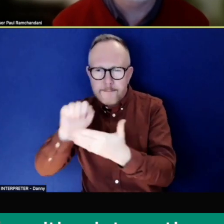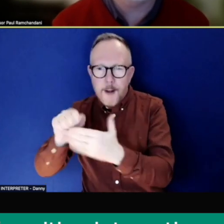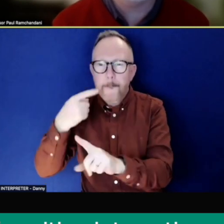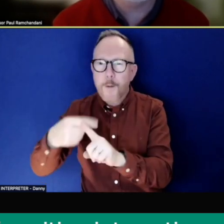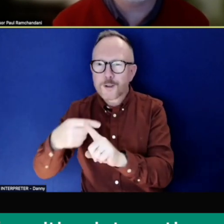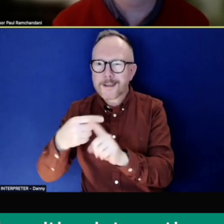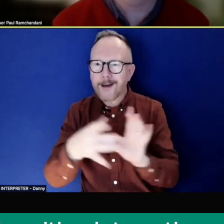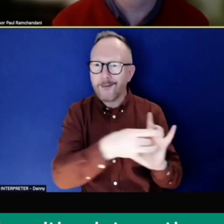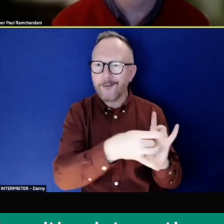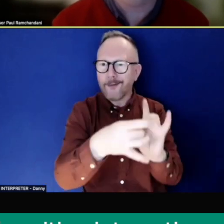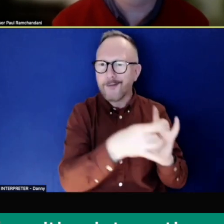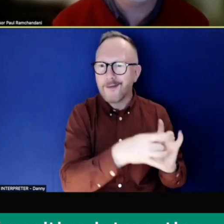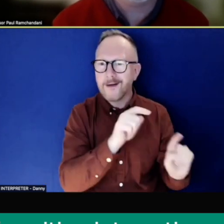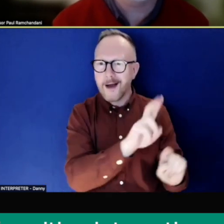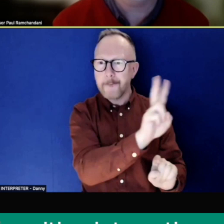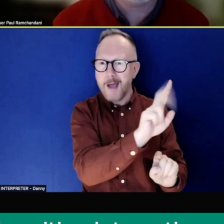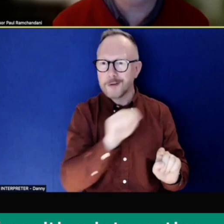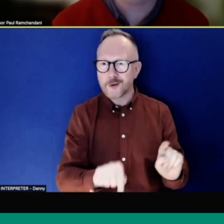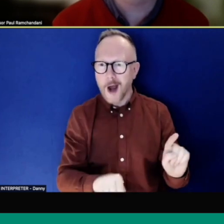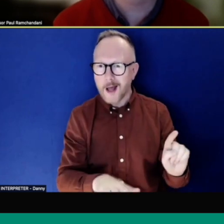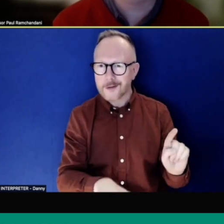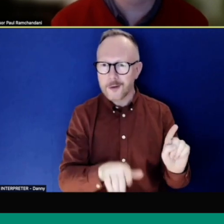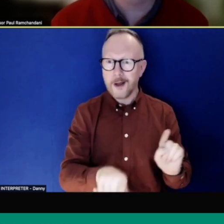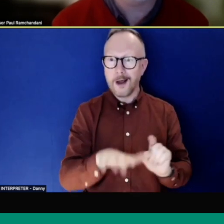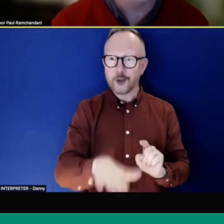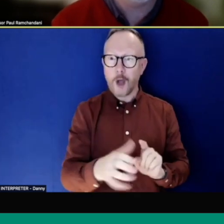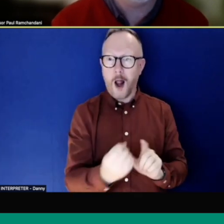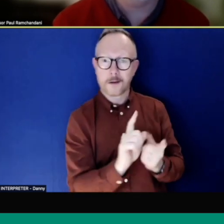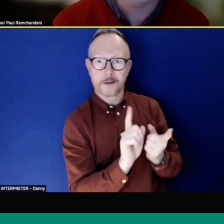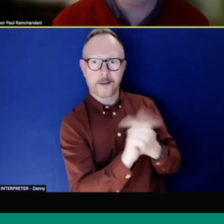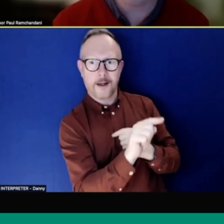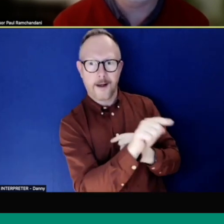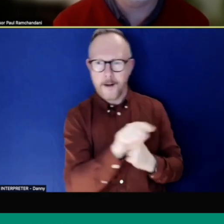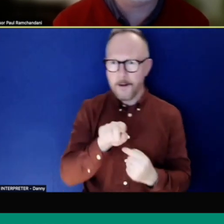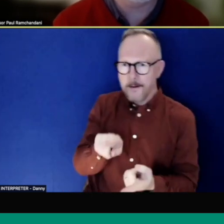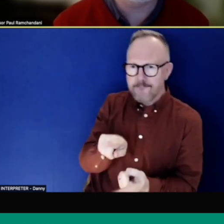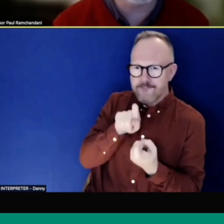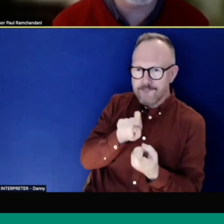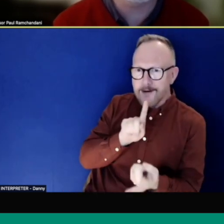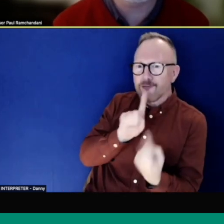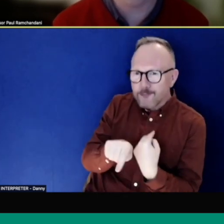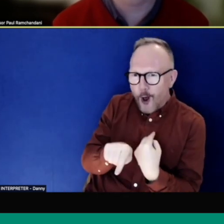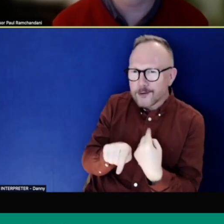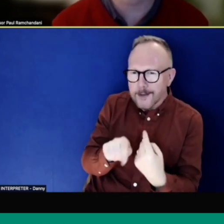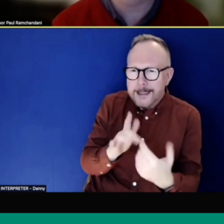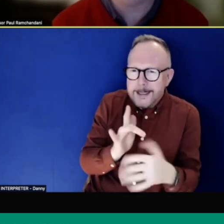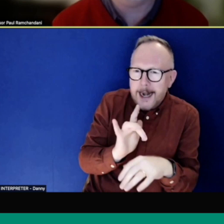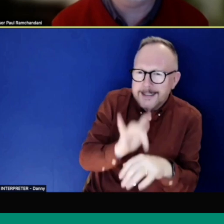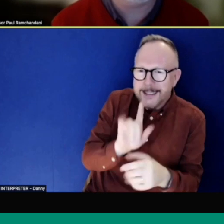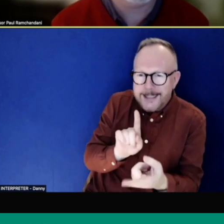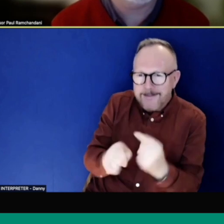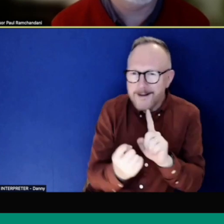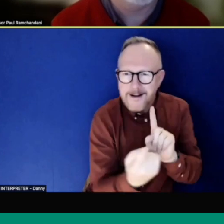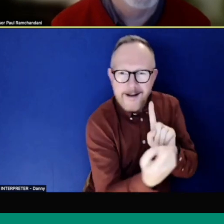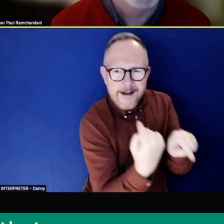parent is noticing a child's signal or behavior and responding appropriately to it in a timely way. So sensitive, responsive, if